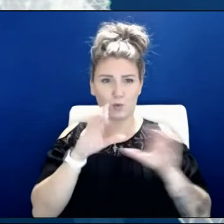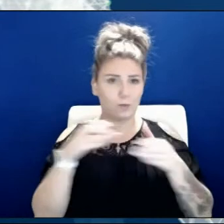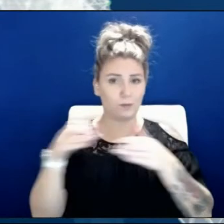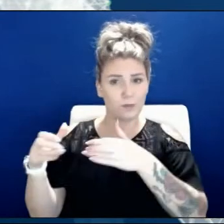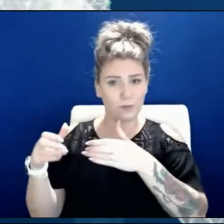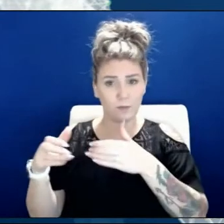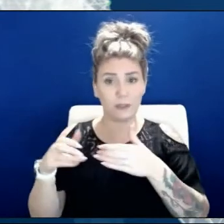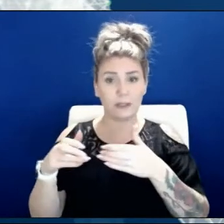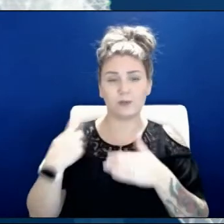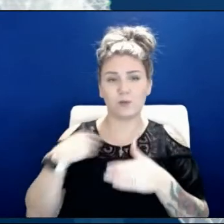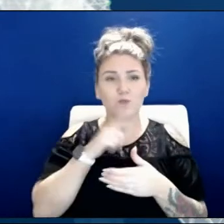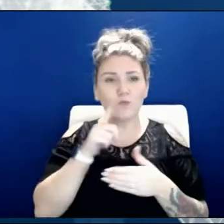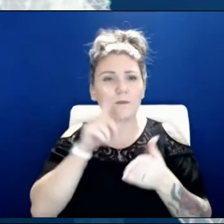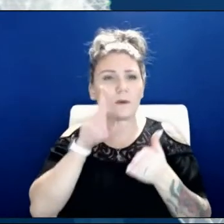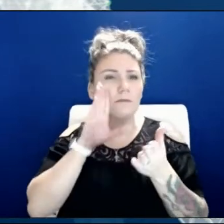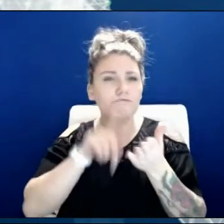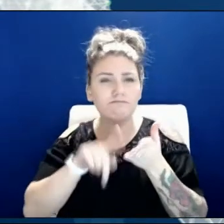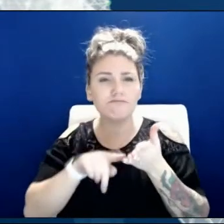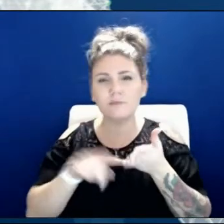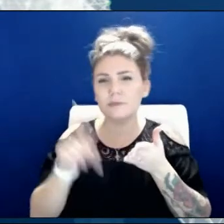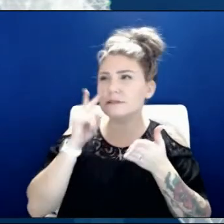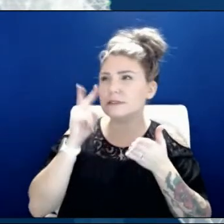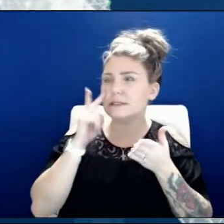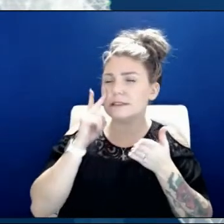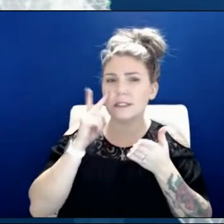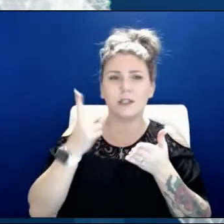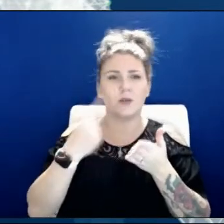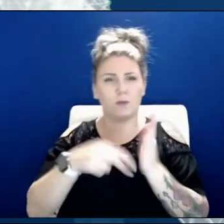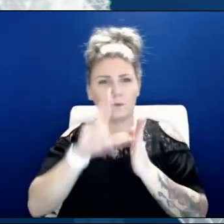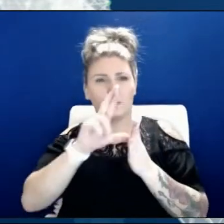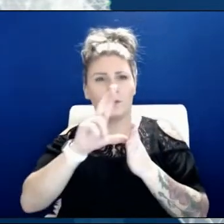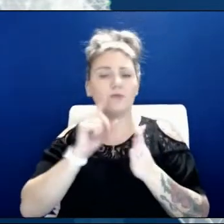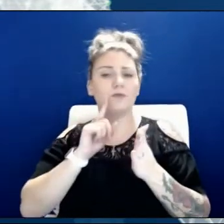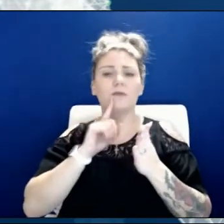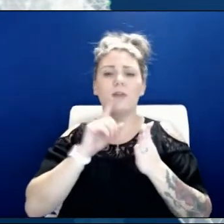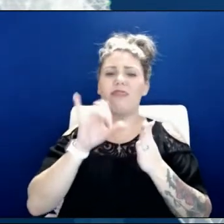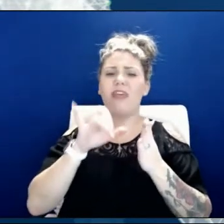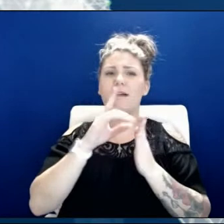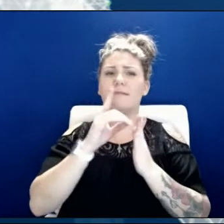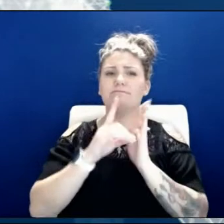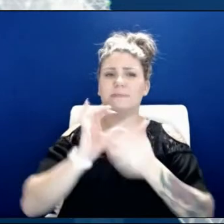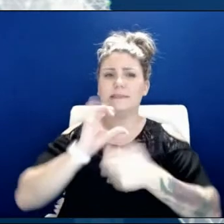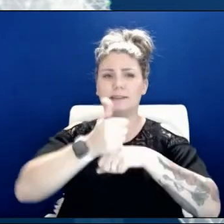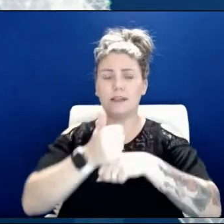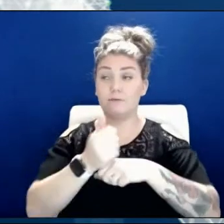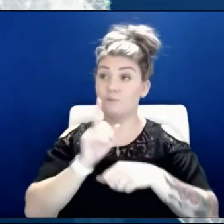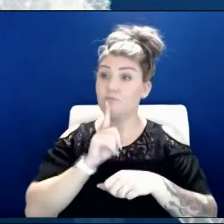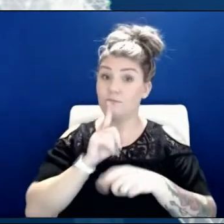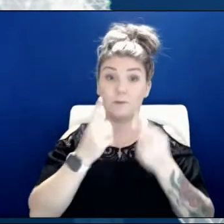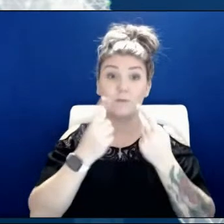look at whenever we see the research. We look at the research design. We ask ourselves, did it really work? Let's go to the next one.